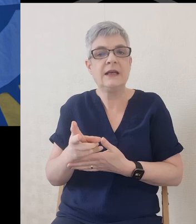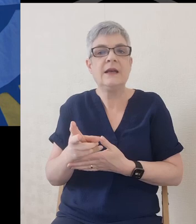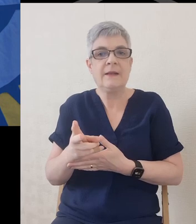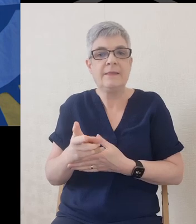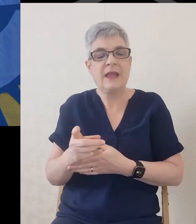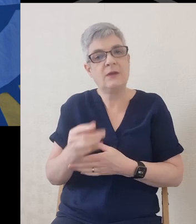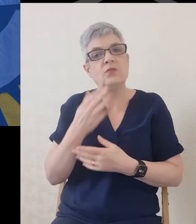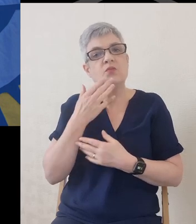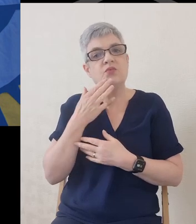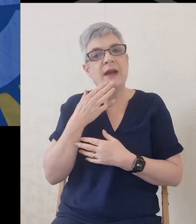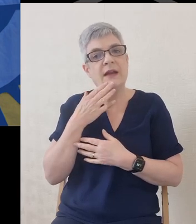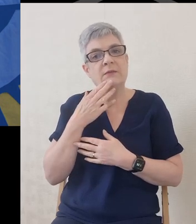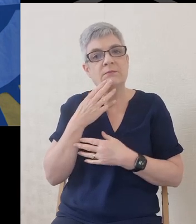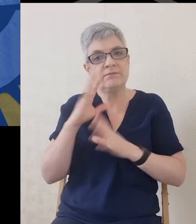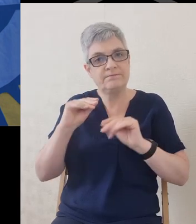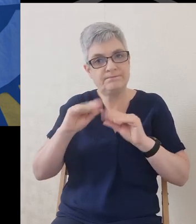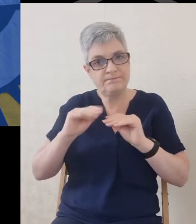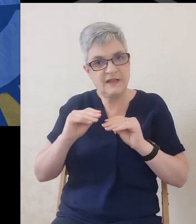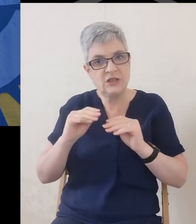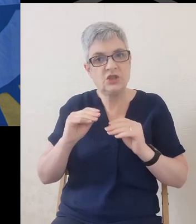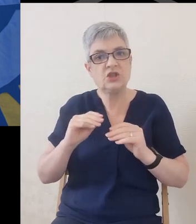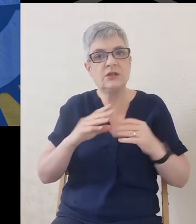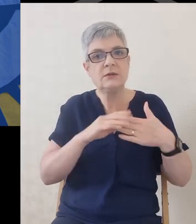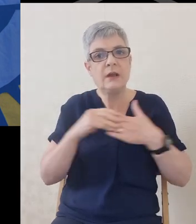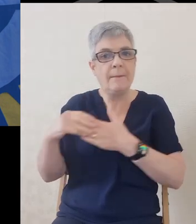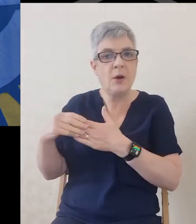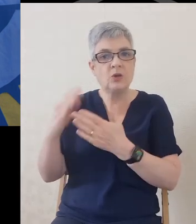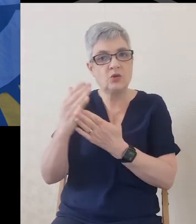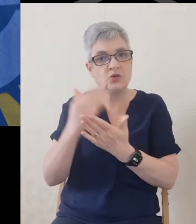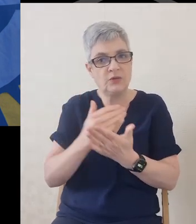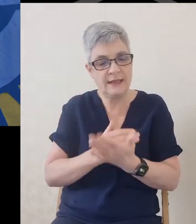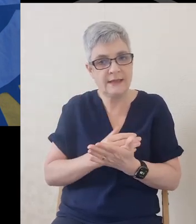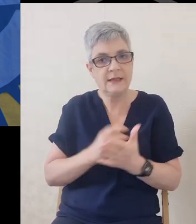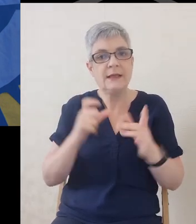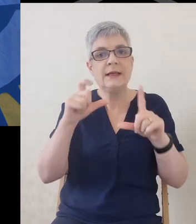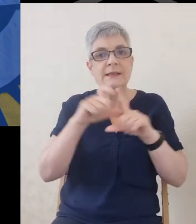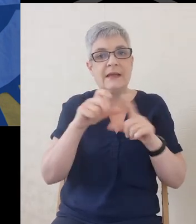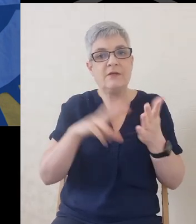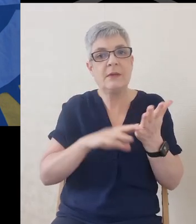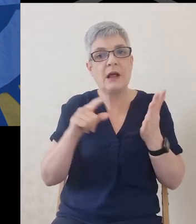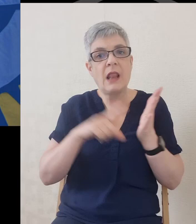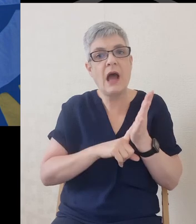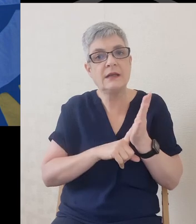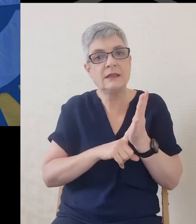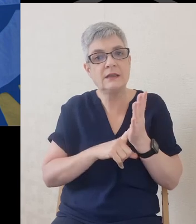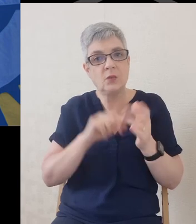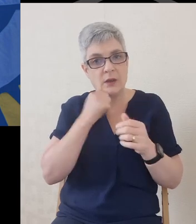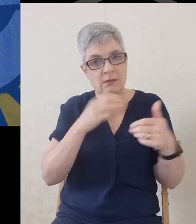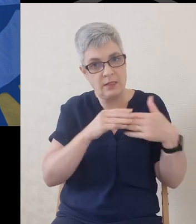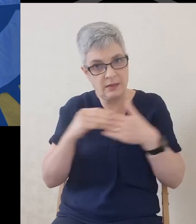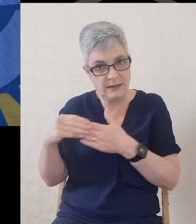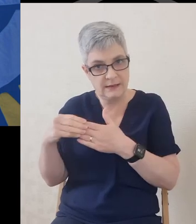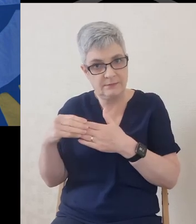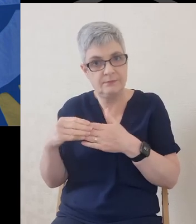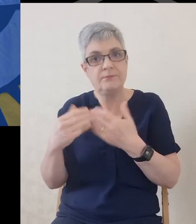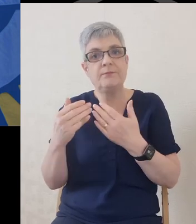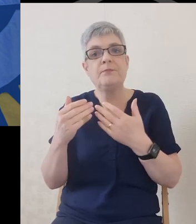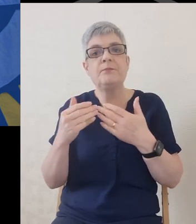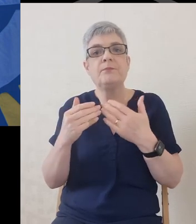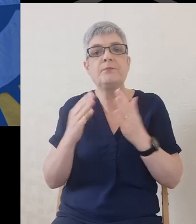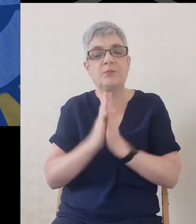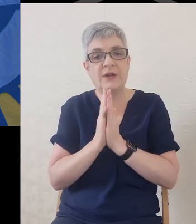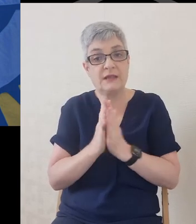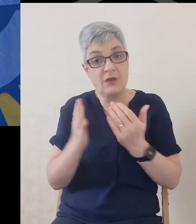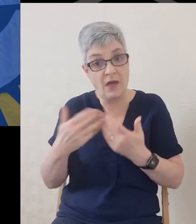in the Confession of Faith and the Apostles' Creed. Then Dave McLaren is going to be leading us in our prayers for others.